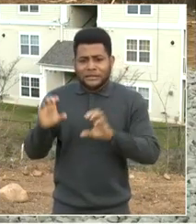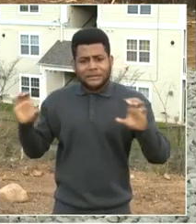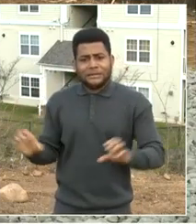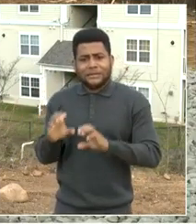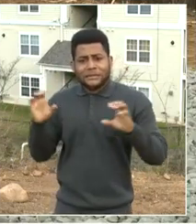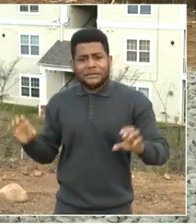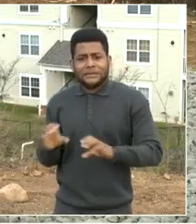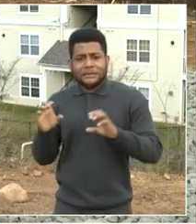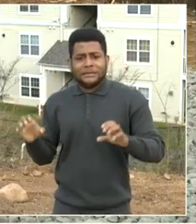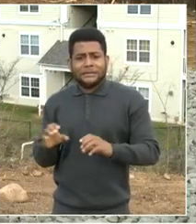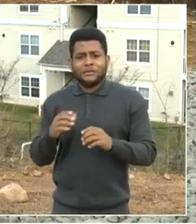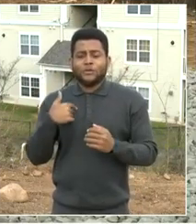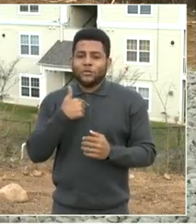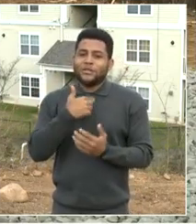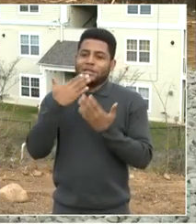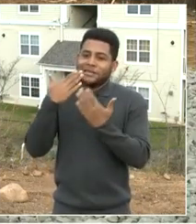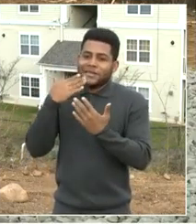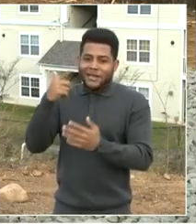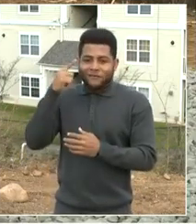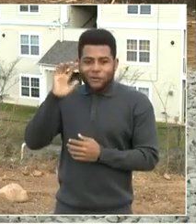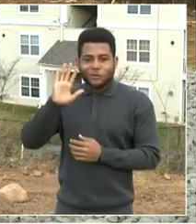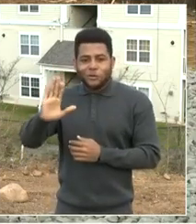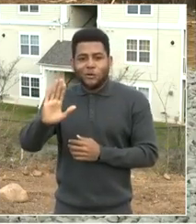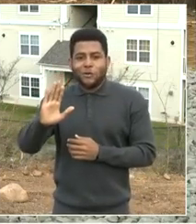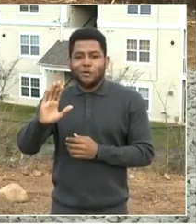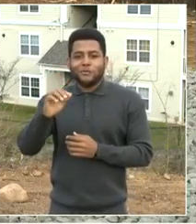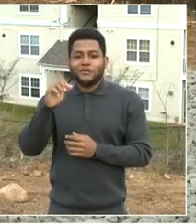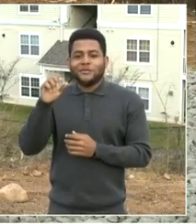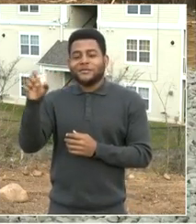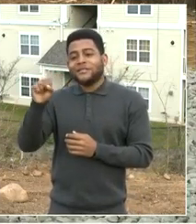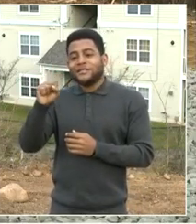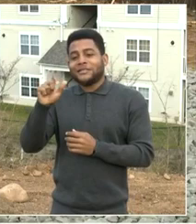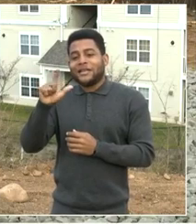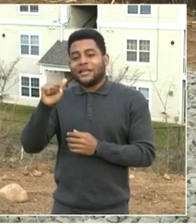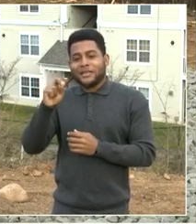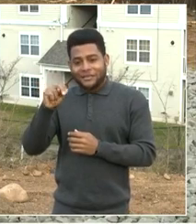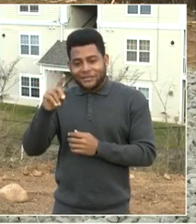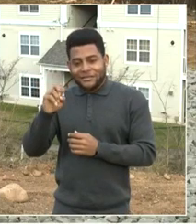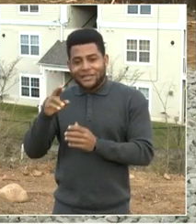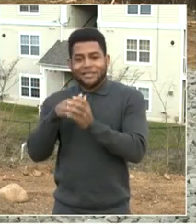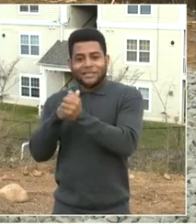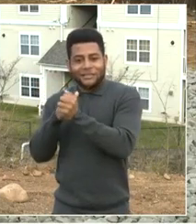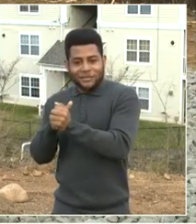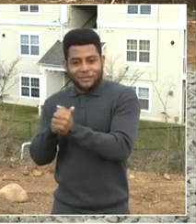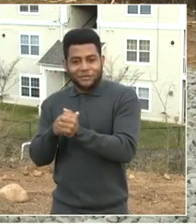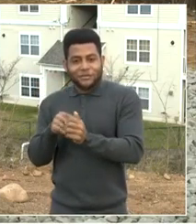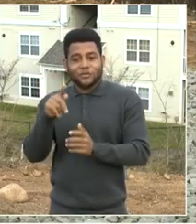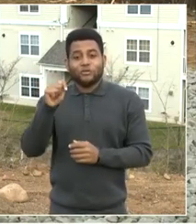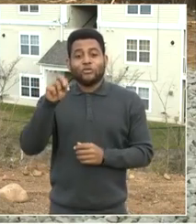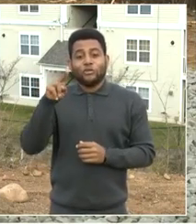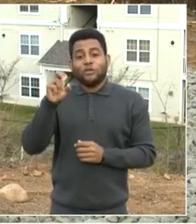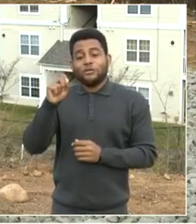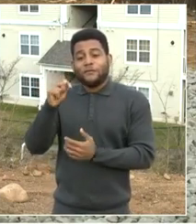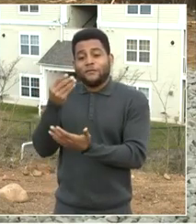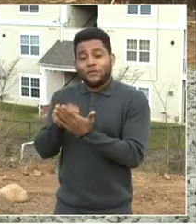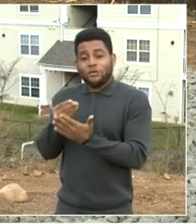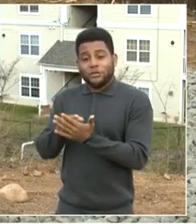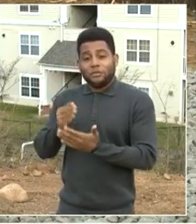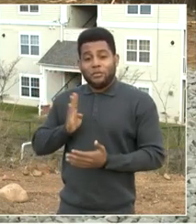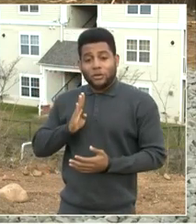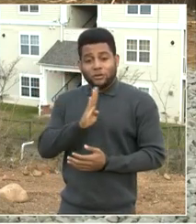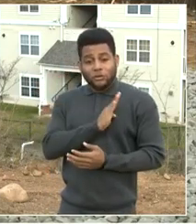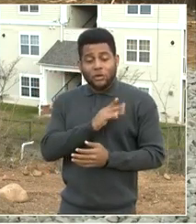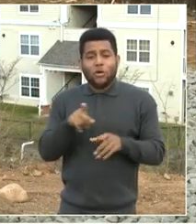Production Trust Fund Board. As the chair, you know well how much we have invested in this